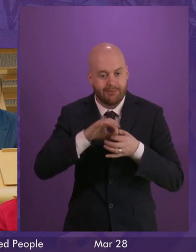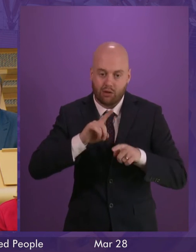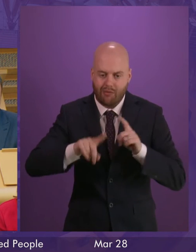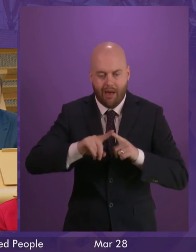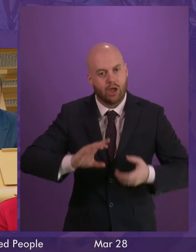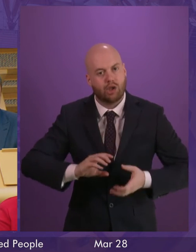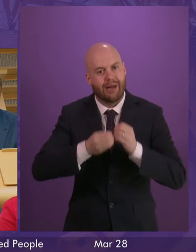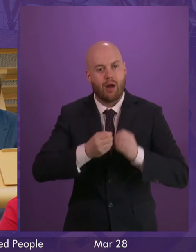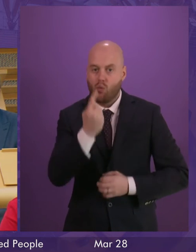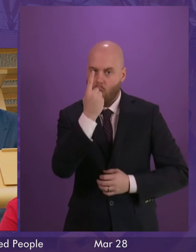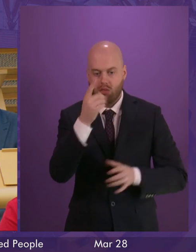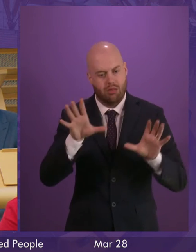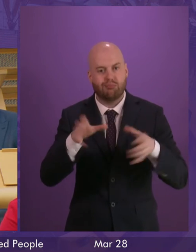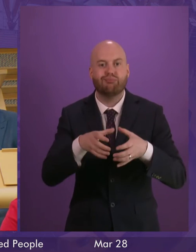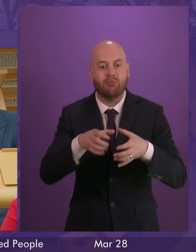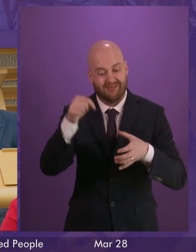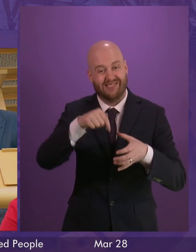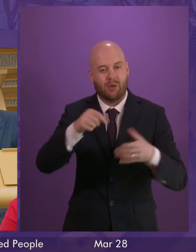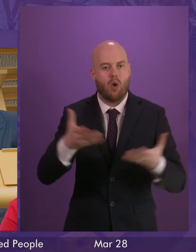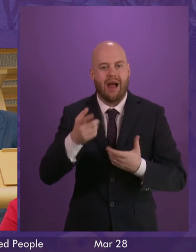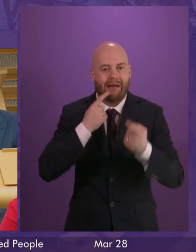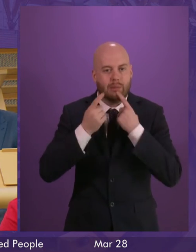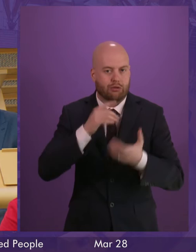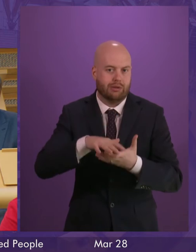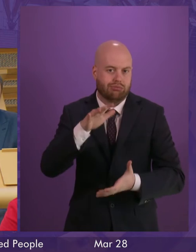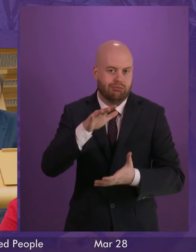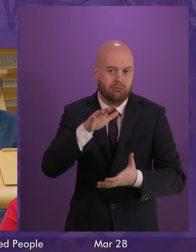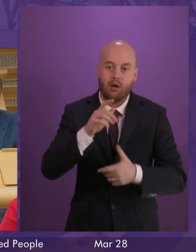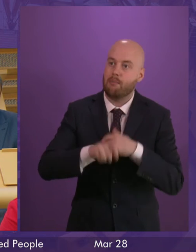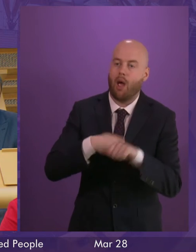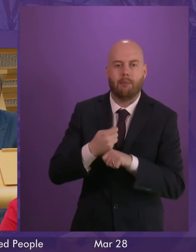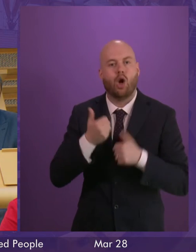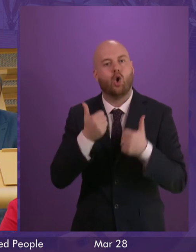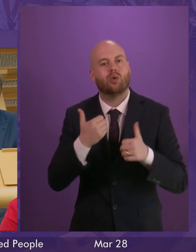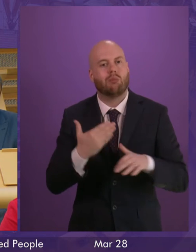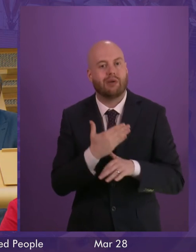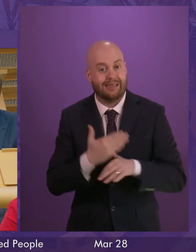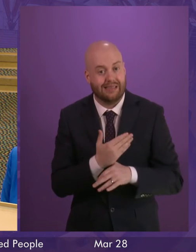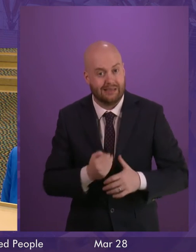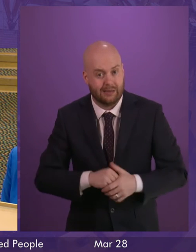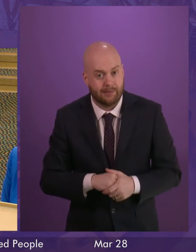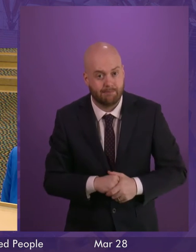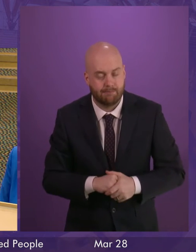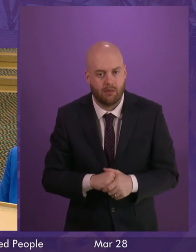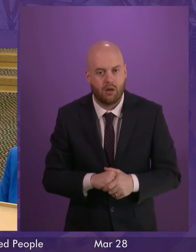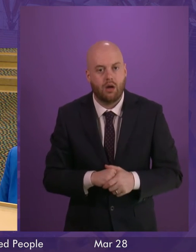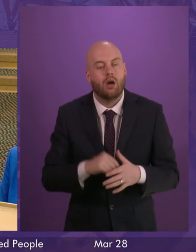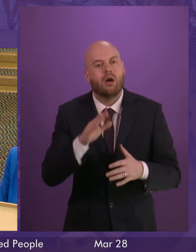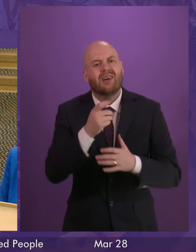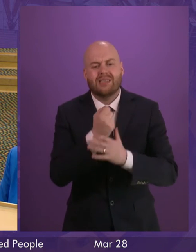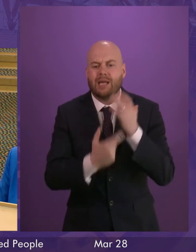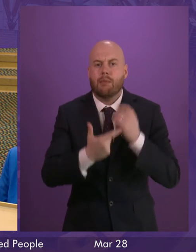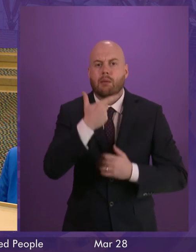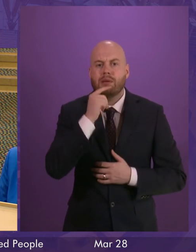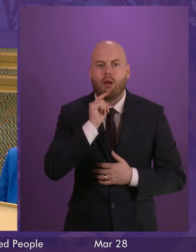that ideology won't get in the way of good practice. Disabled people must not be treated any less